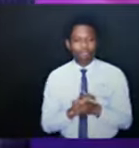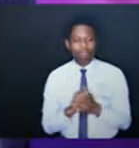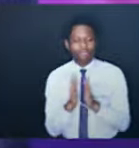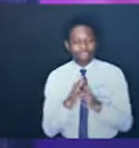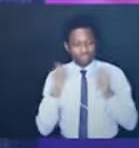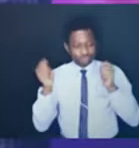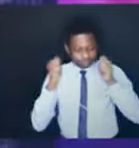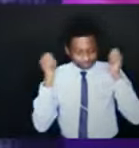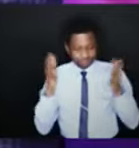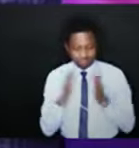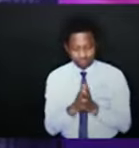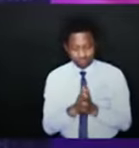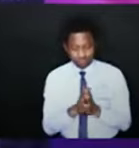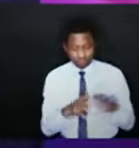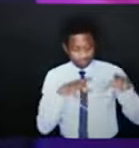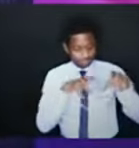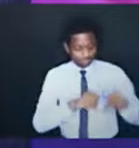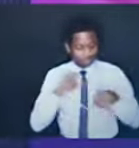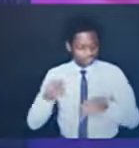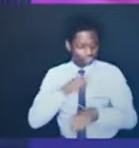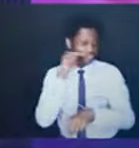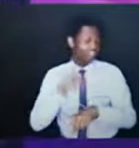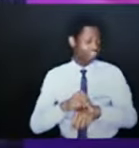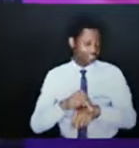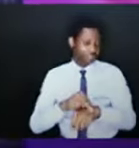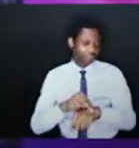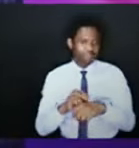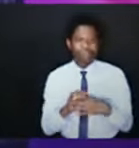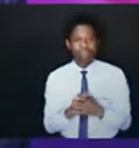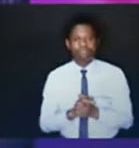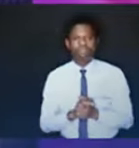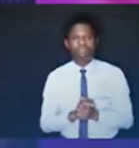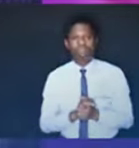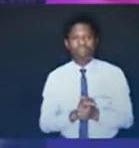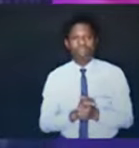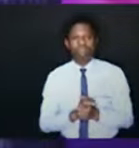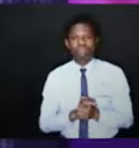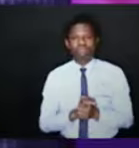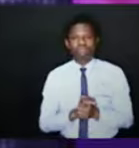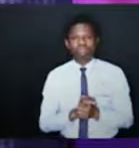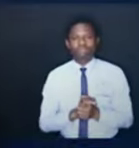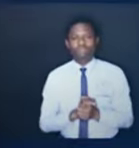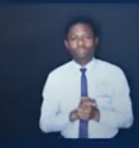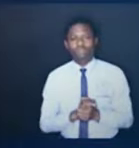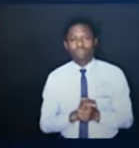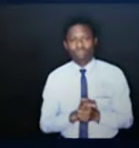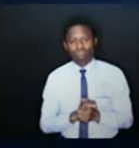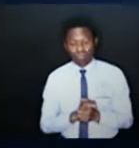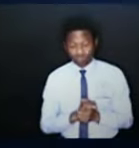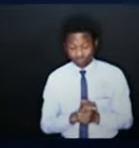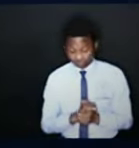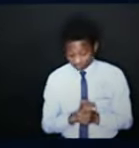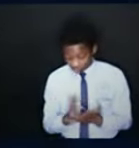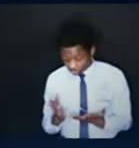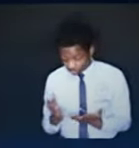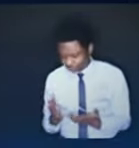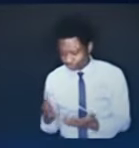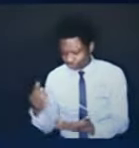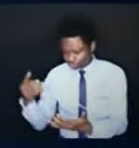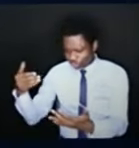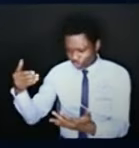Hallelujah. Amen. Possessing the nation. See, the New Testament